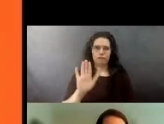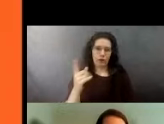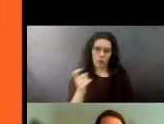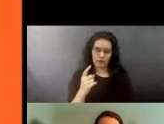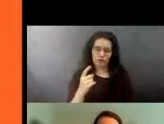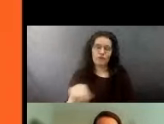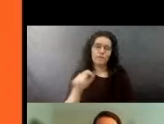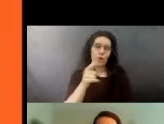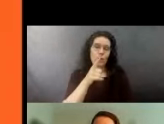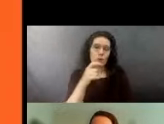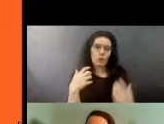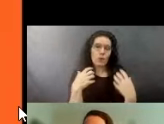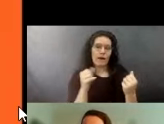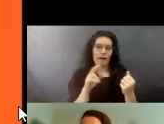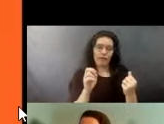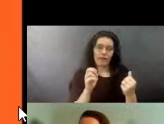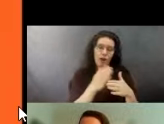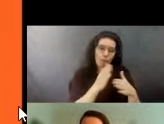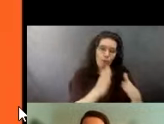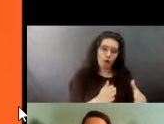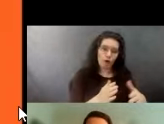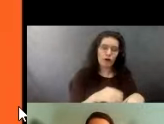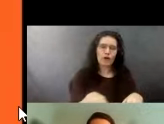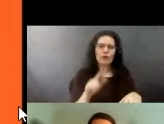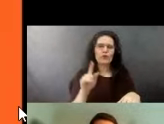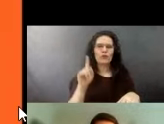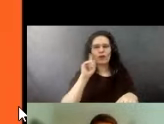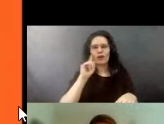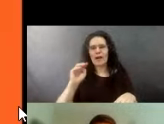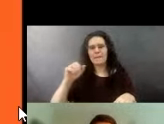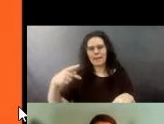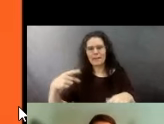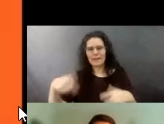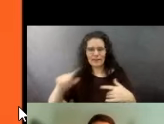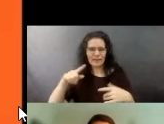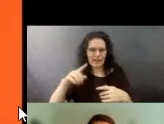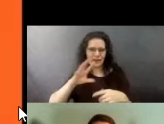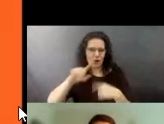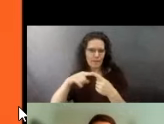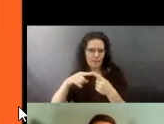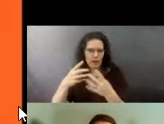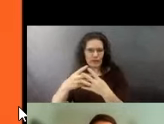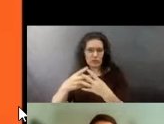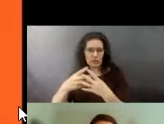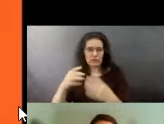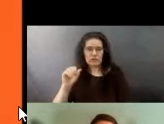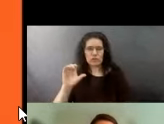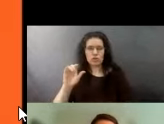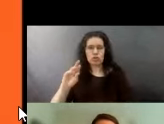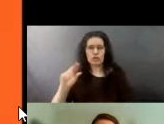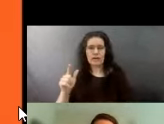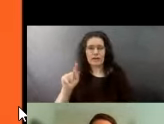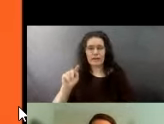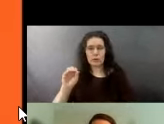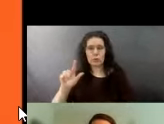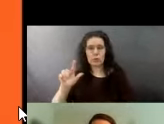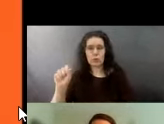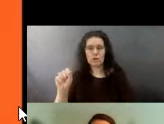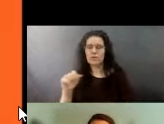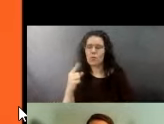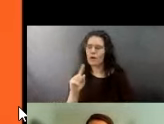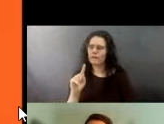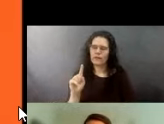you've already heard, I think, our MLP practitioners refer to some of those screening tools. One of the very first questions that any